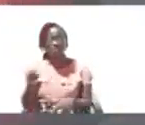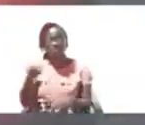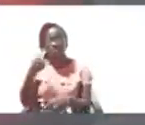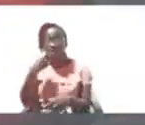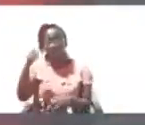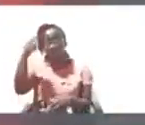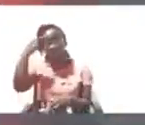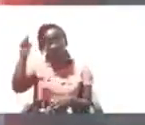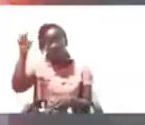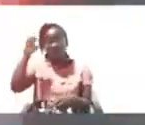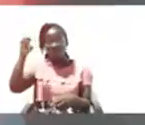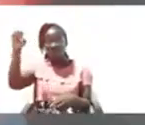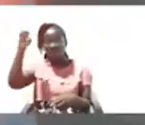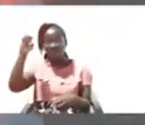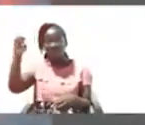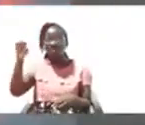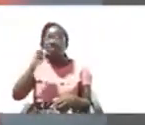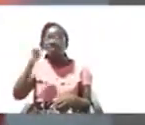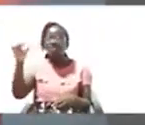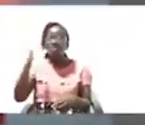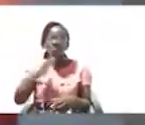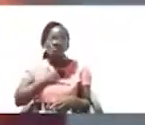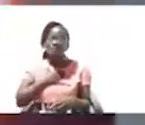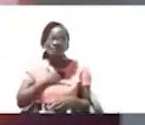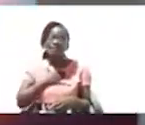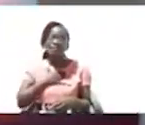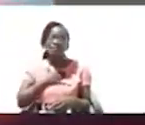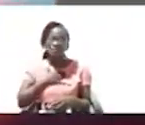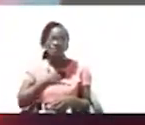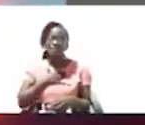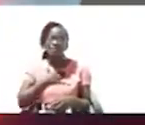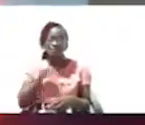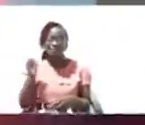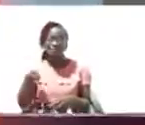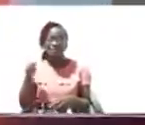is mine. Oh, yes, is